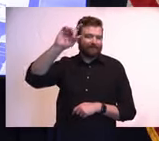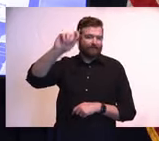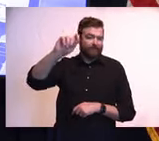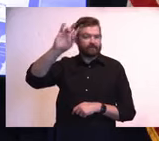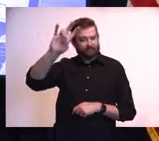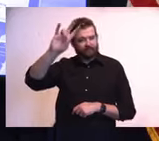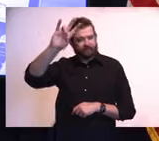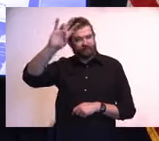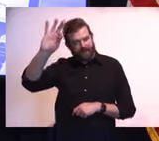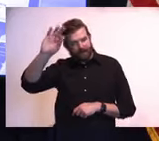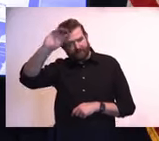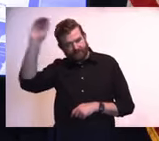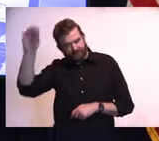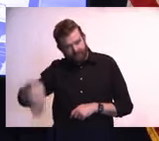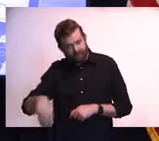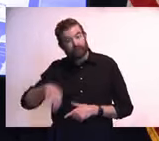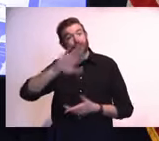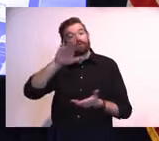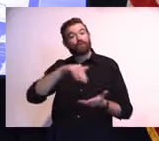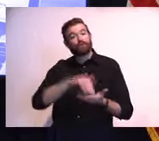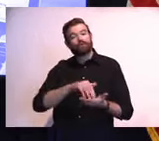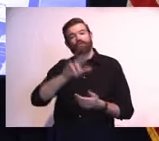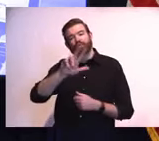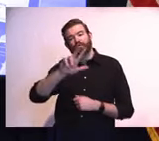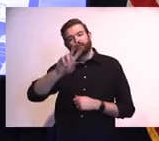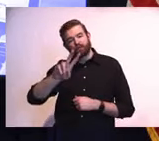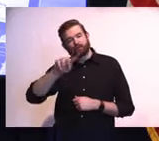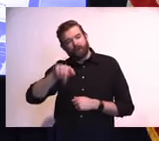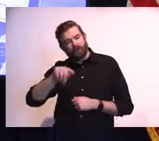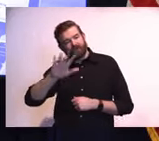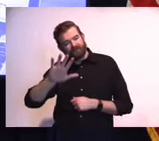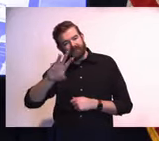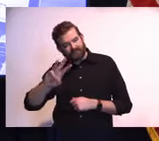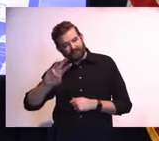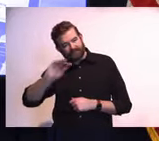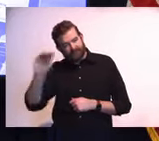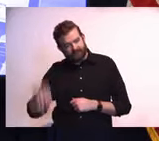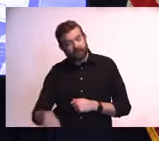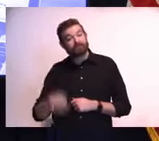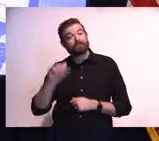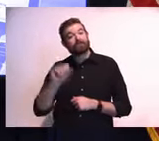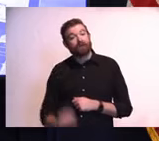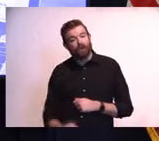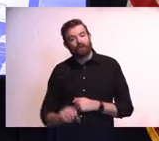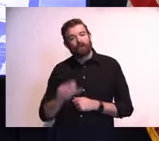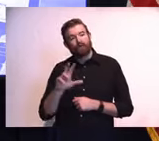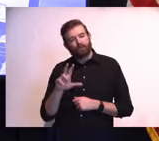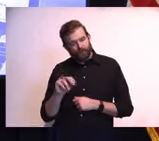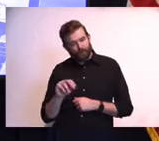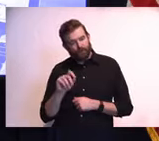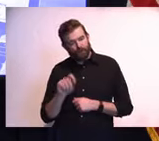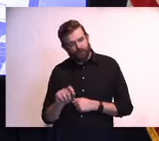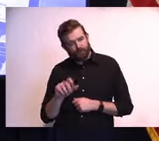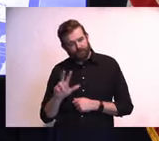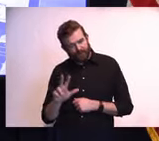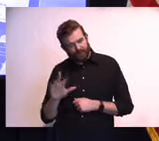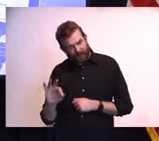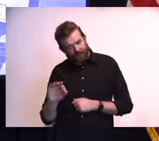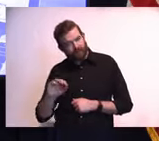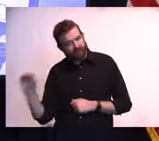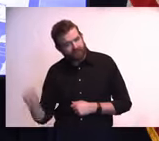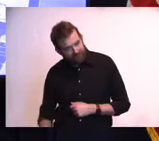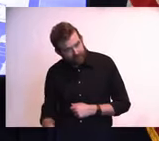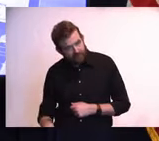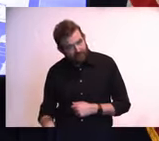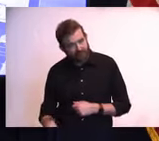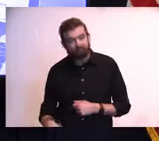28.79%, central 32.56%, and the southern part of the state 30.39%. So that concludes my